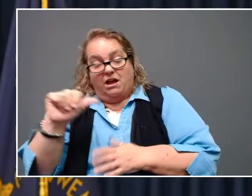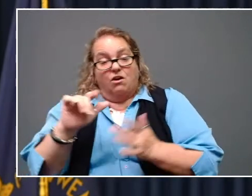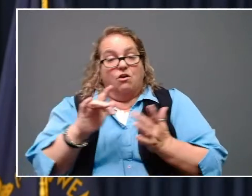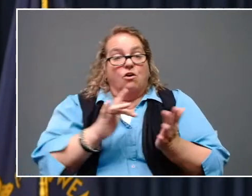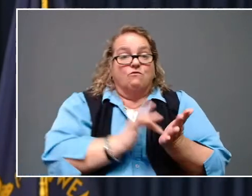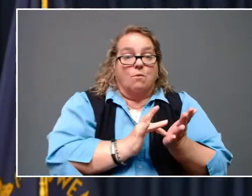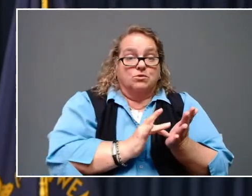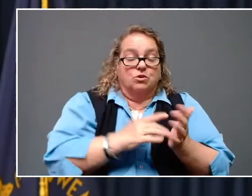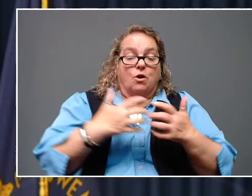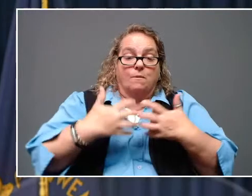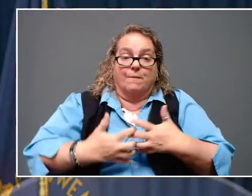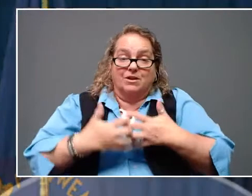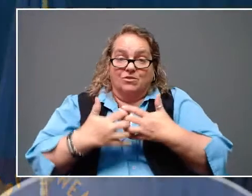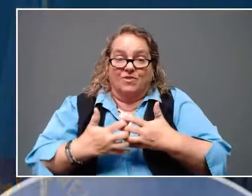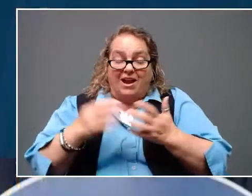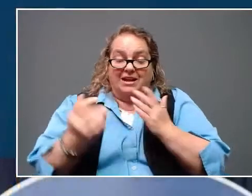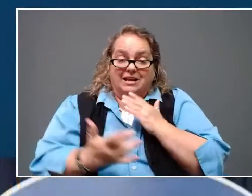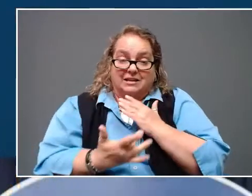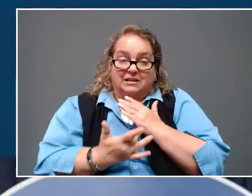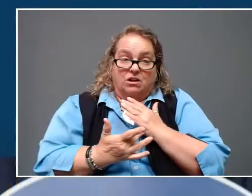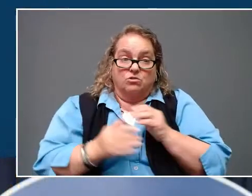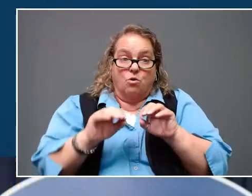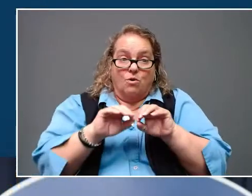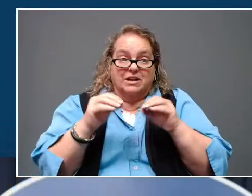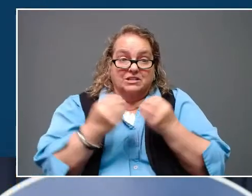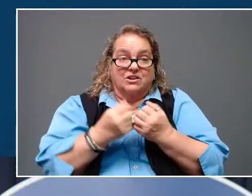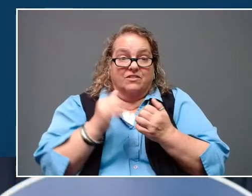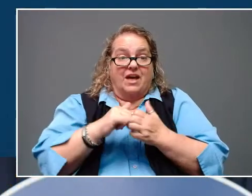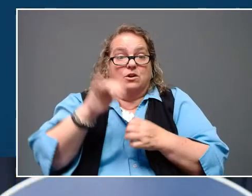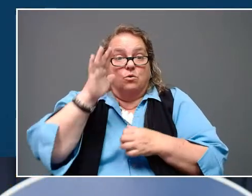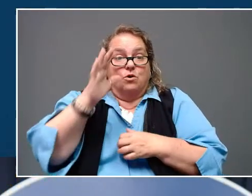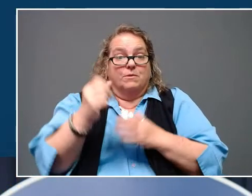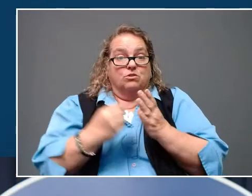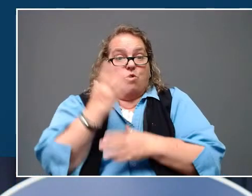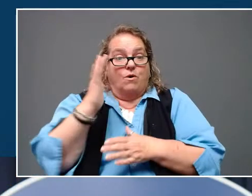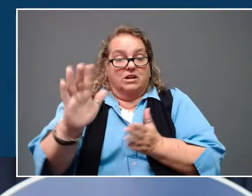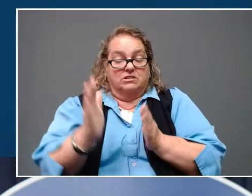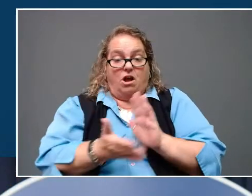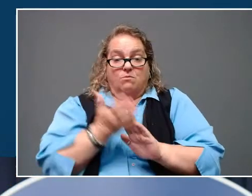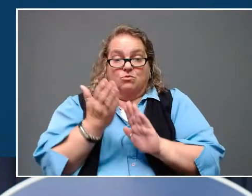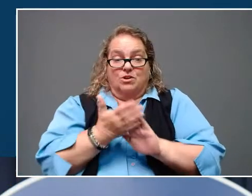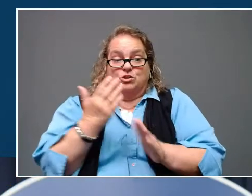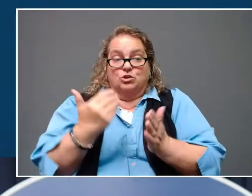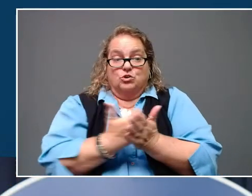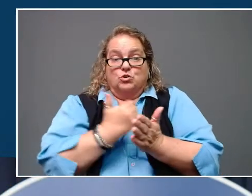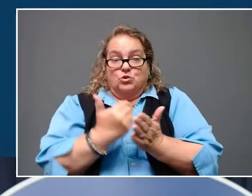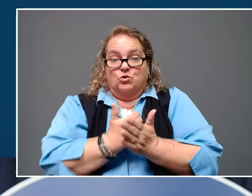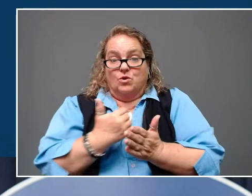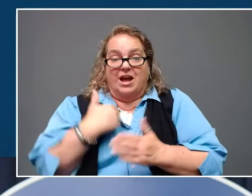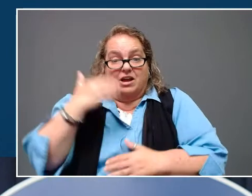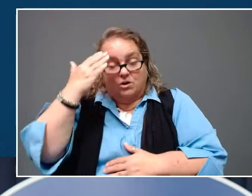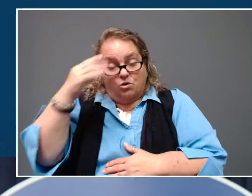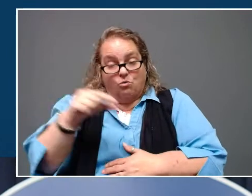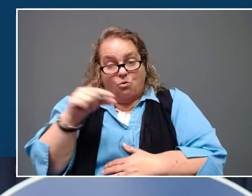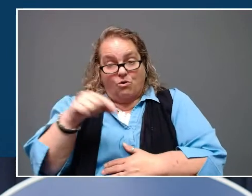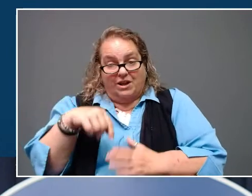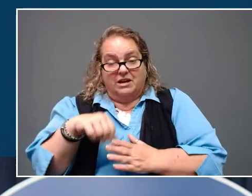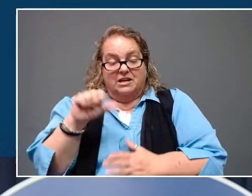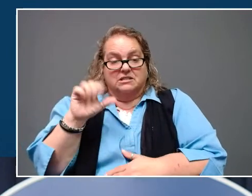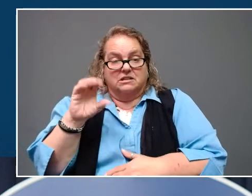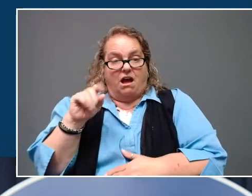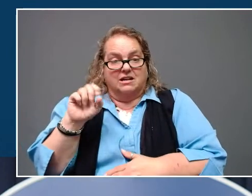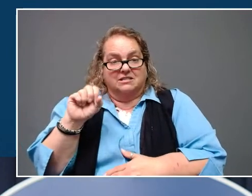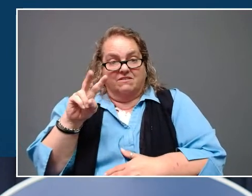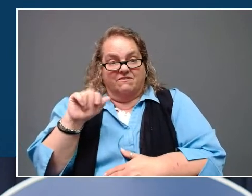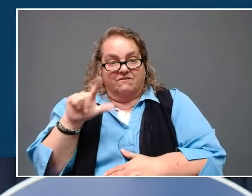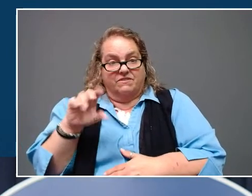manufacturing and technology organization that will be growing its operations with a new headquarter facility in Scottsville. The project will include